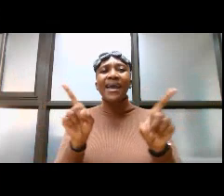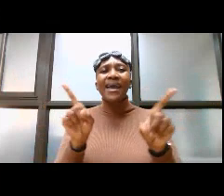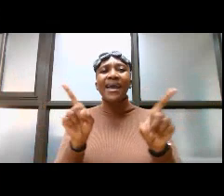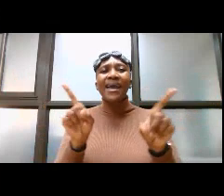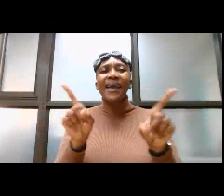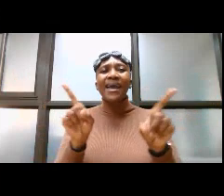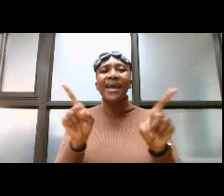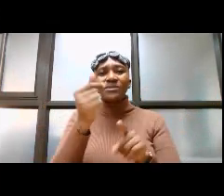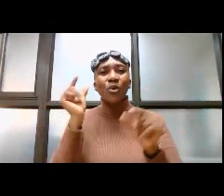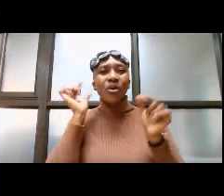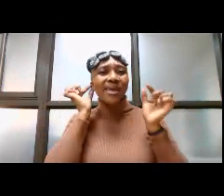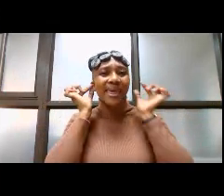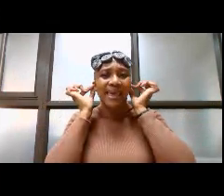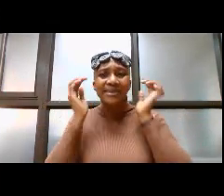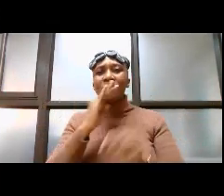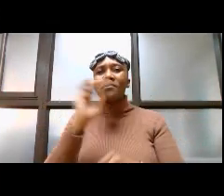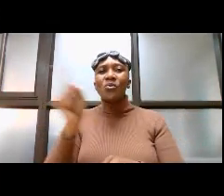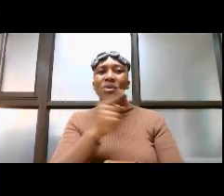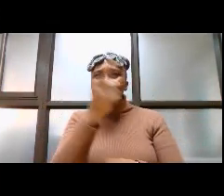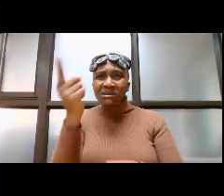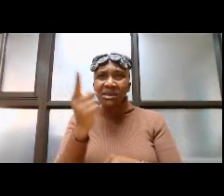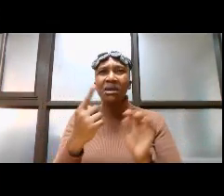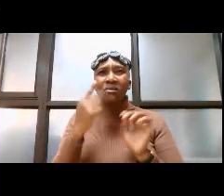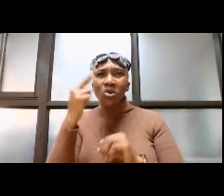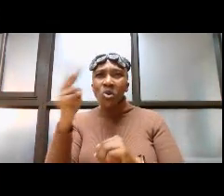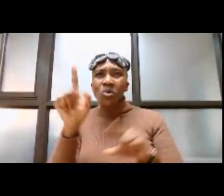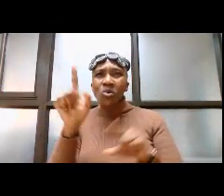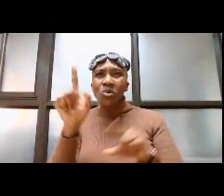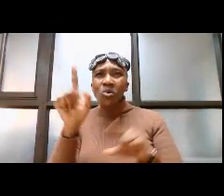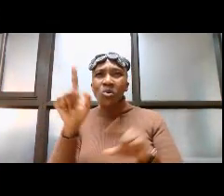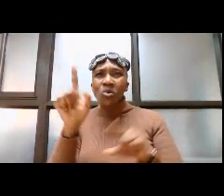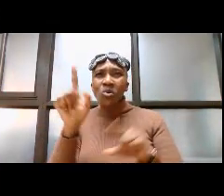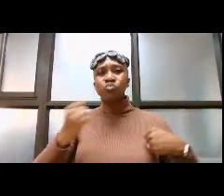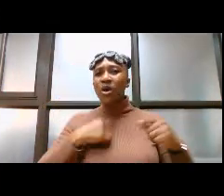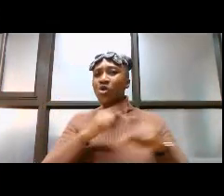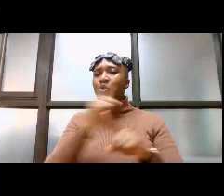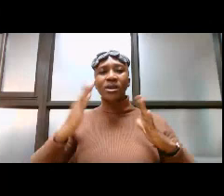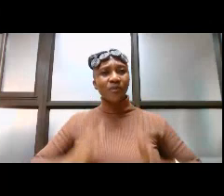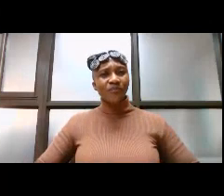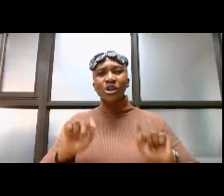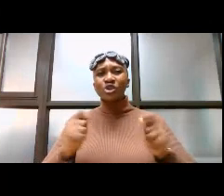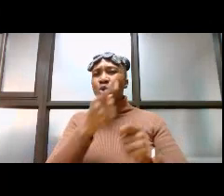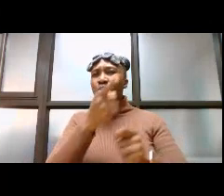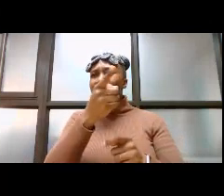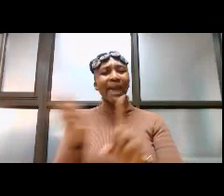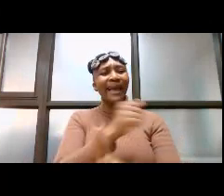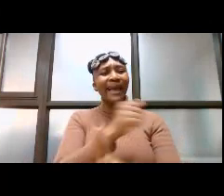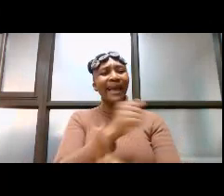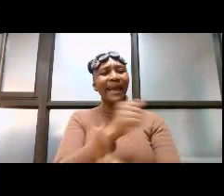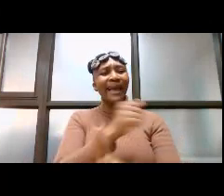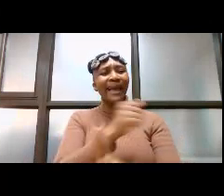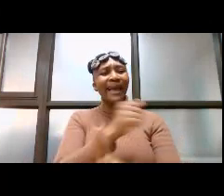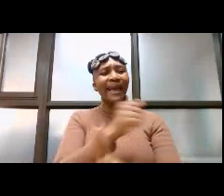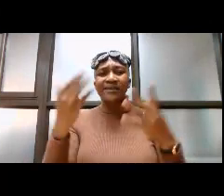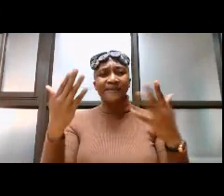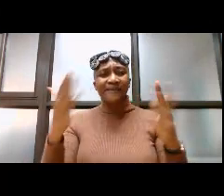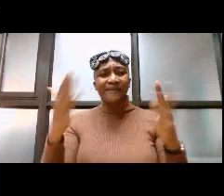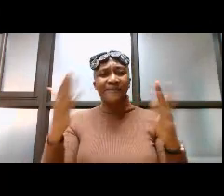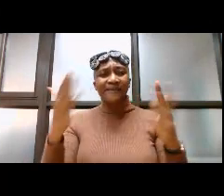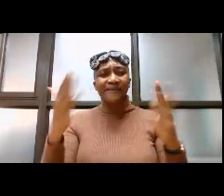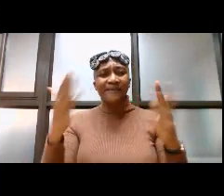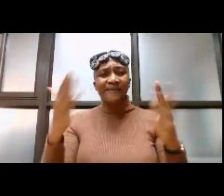like, she's more of an ape than a human being. So she was exploited. She was used, put like